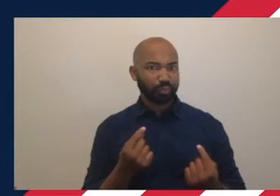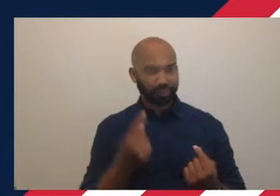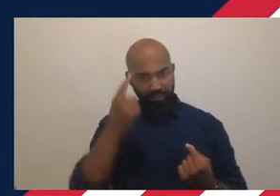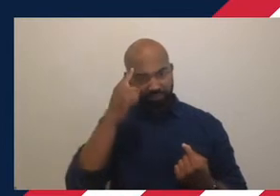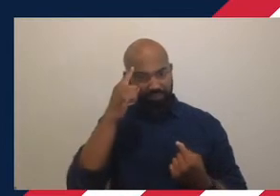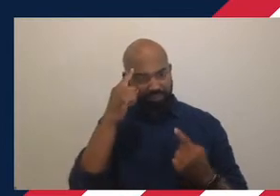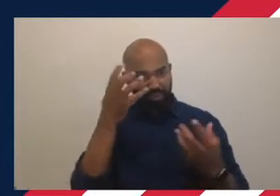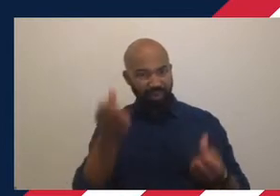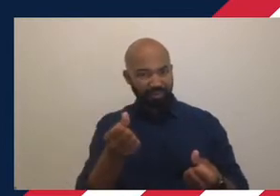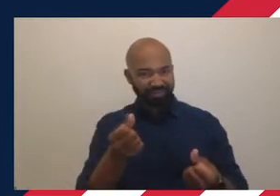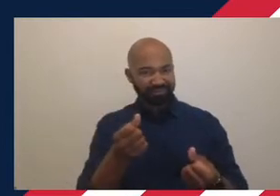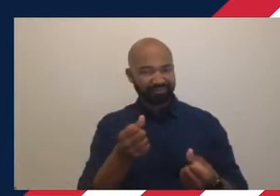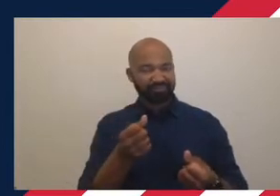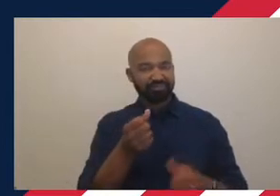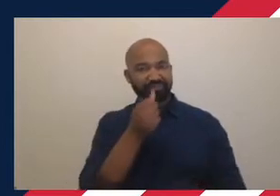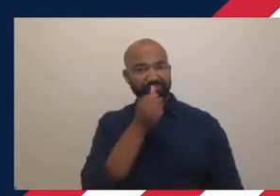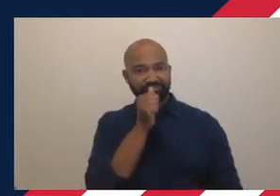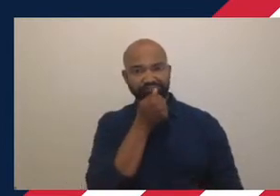suffering,